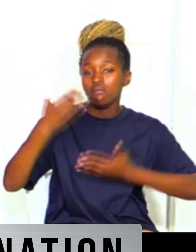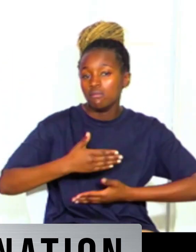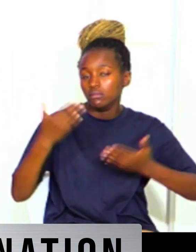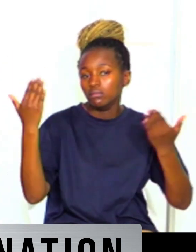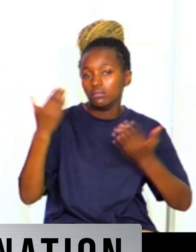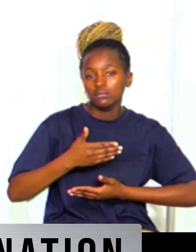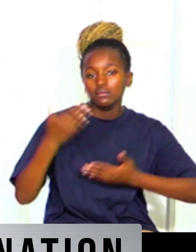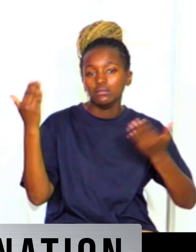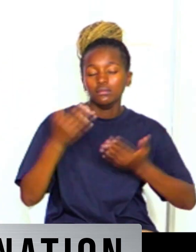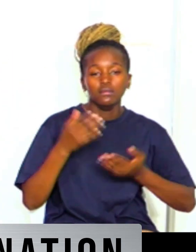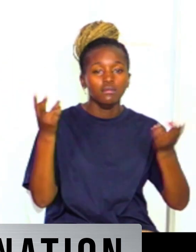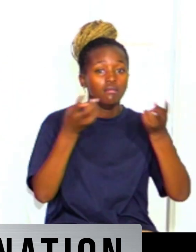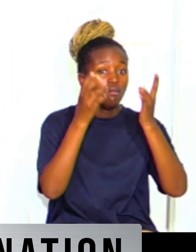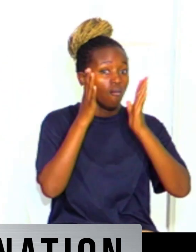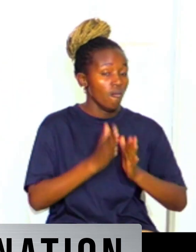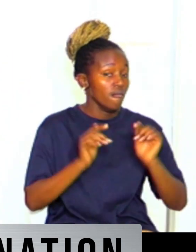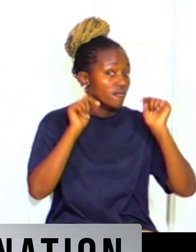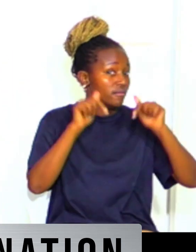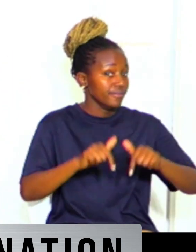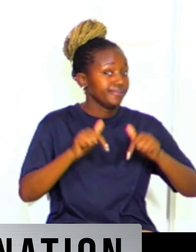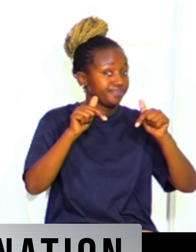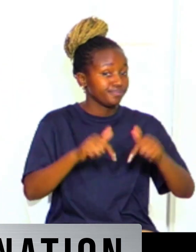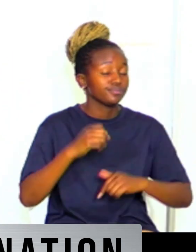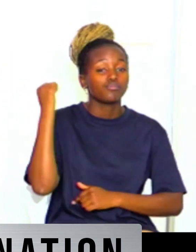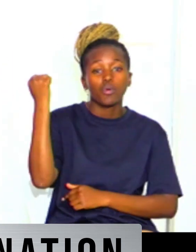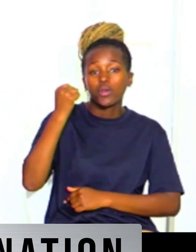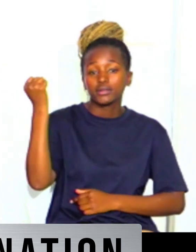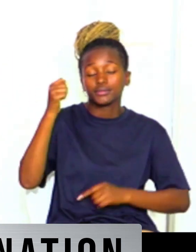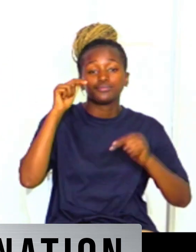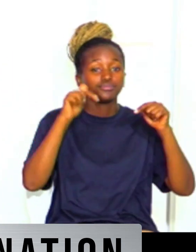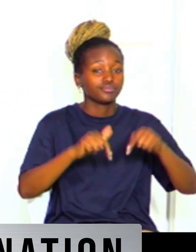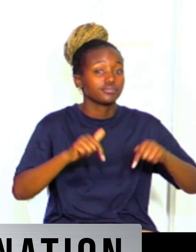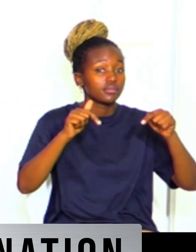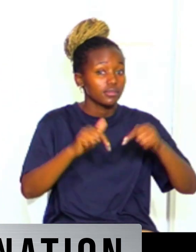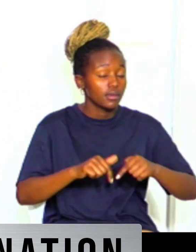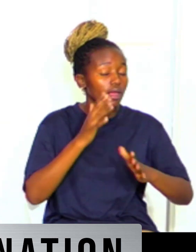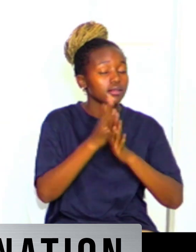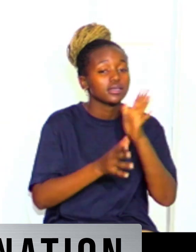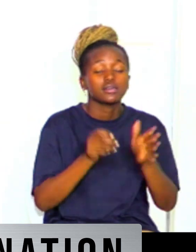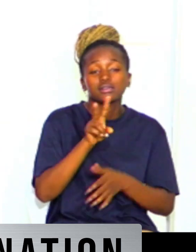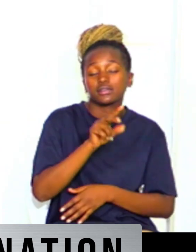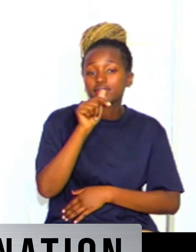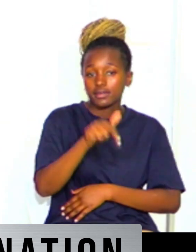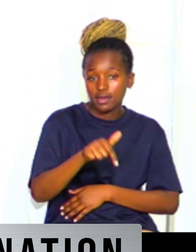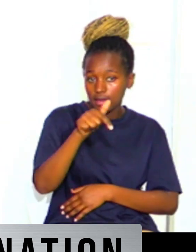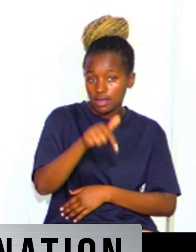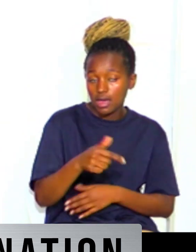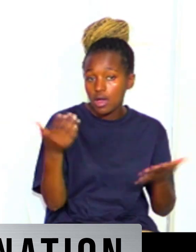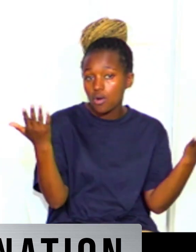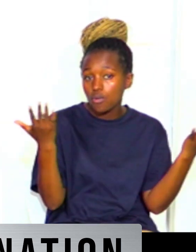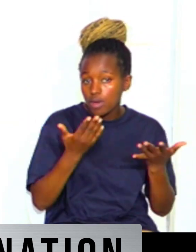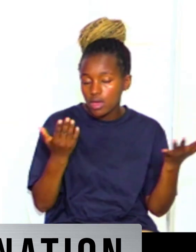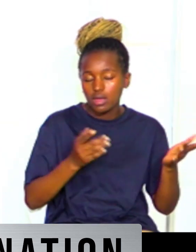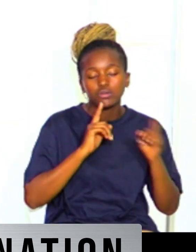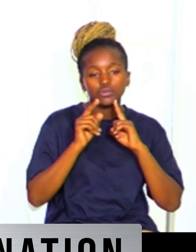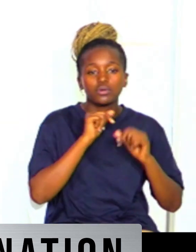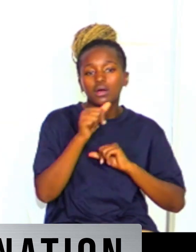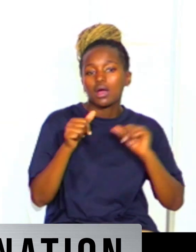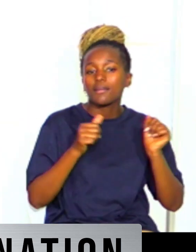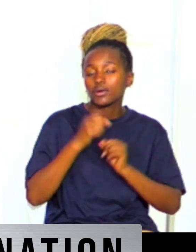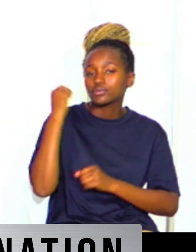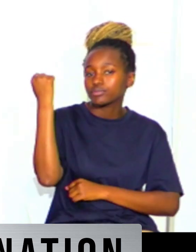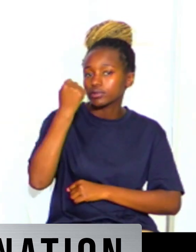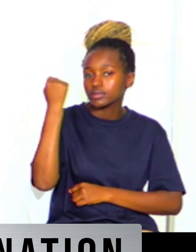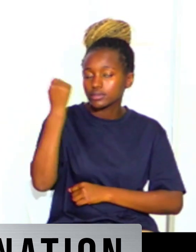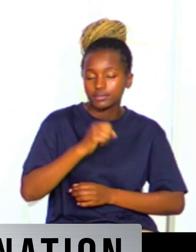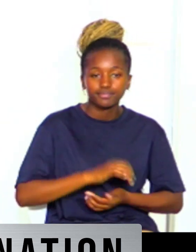Welcome viewers. Kama kawa kama dawa, this is Politics Today. Hapa Science TV. Hapa tunachapa siasa. My name